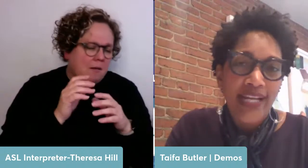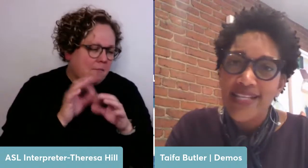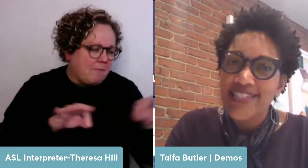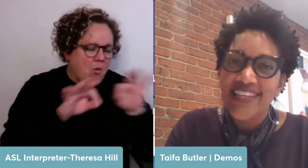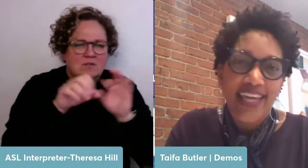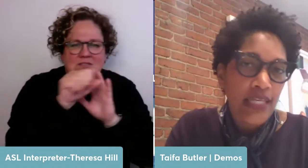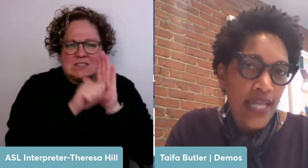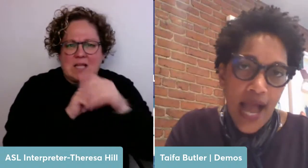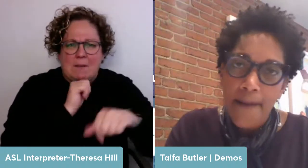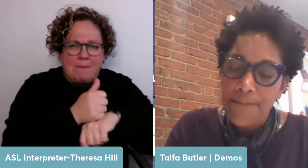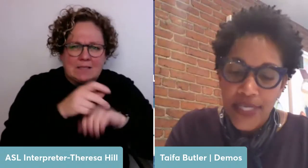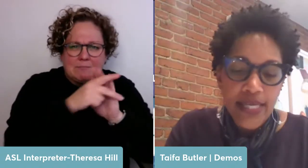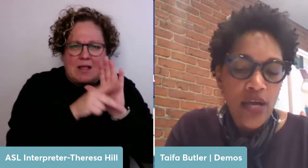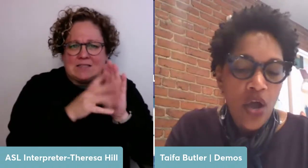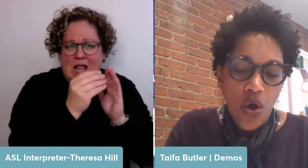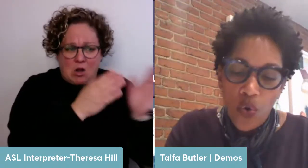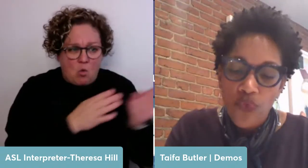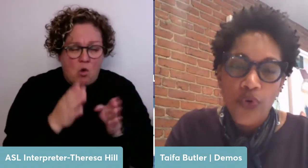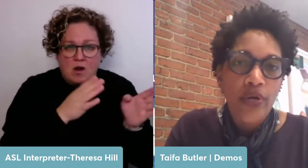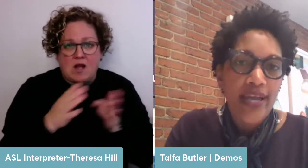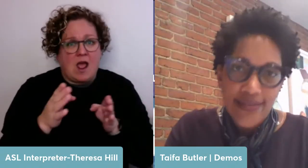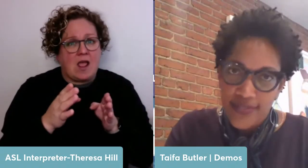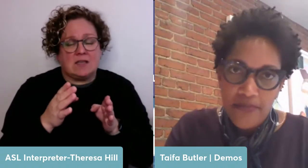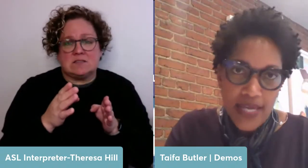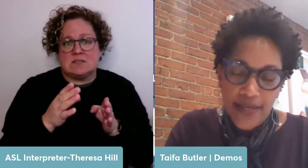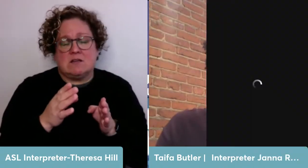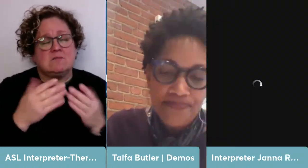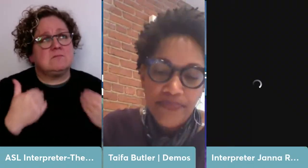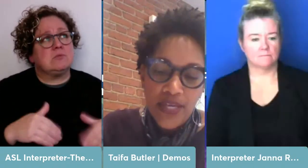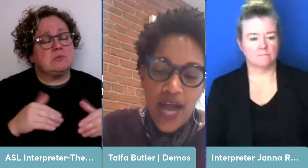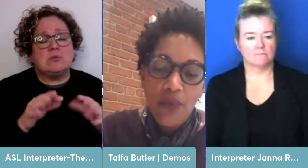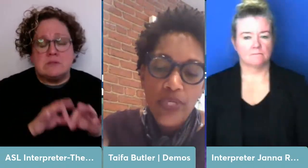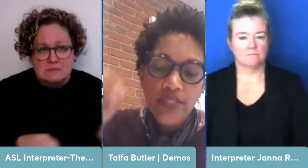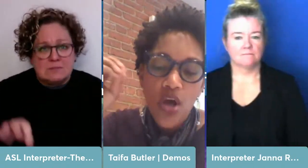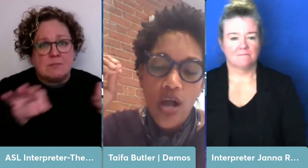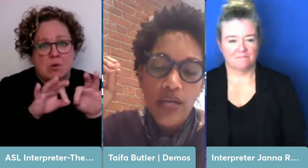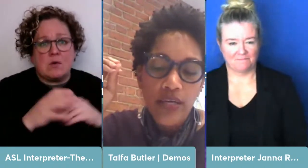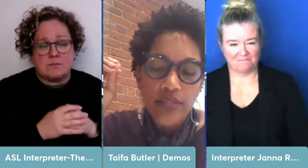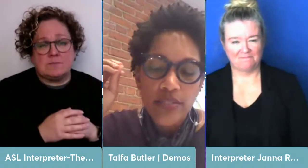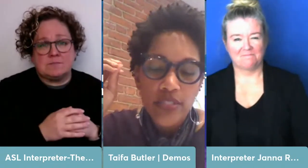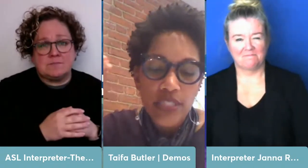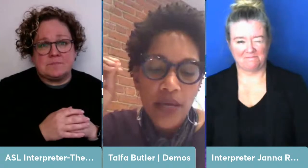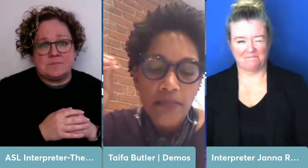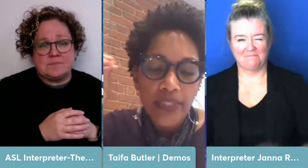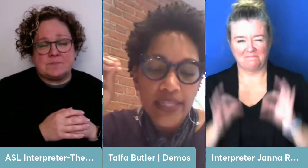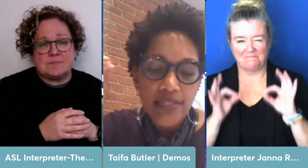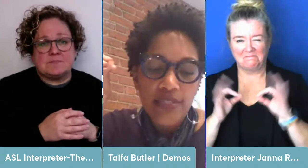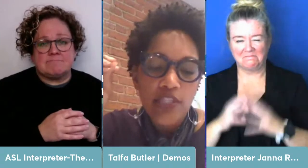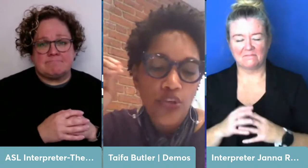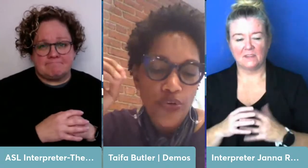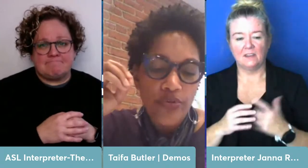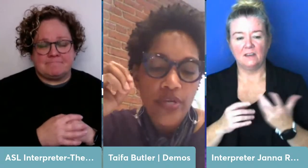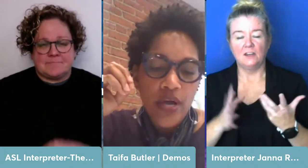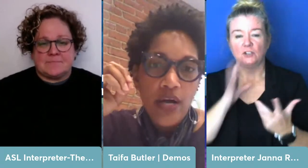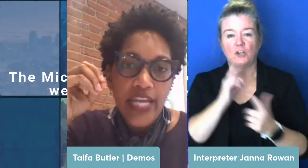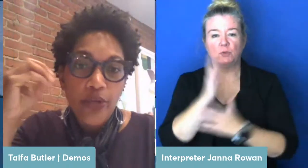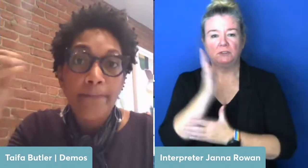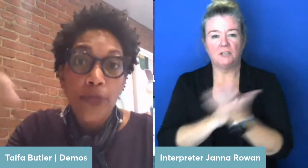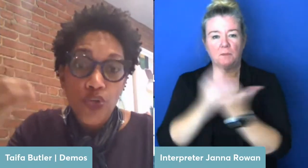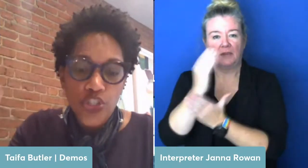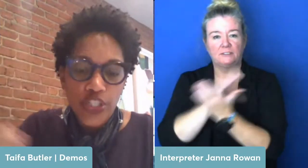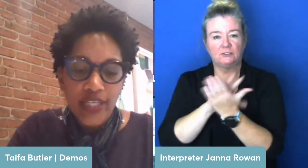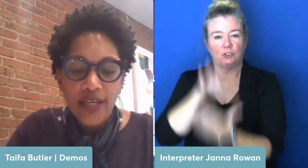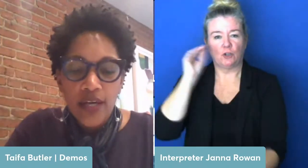and organizing cannot be overestimated. I want to talk to some lessons learned